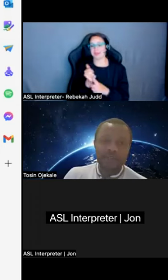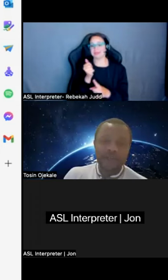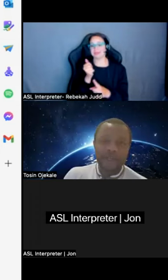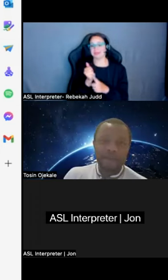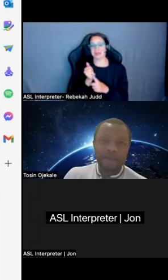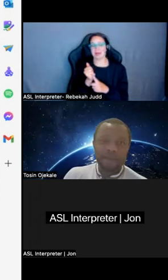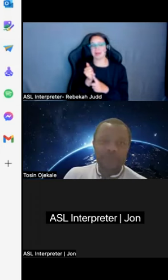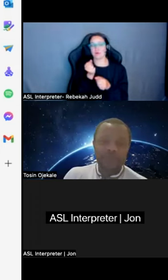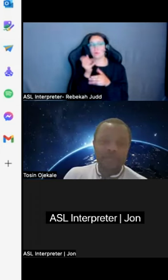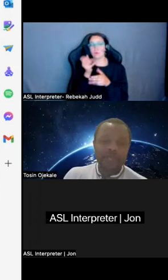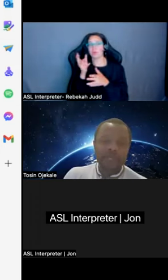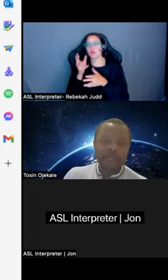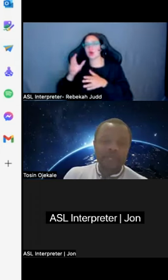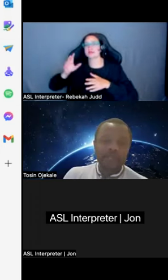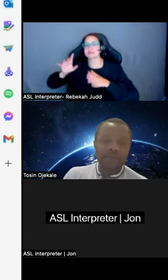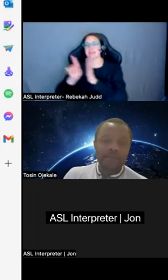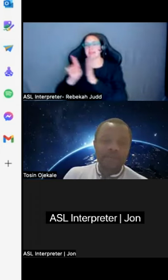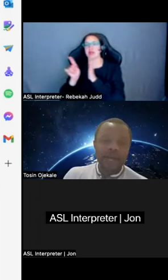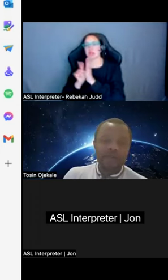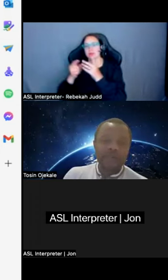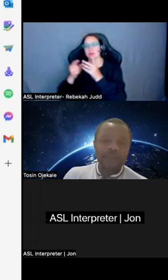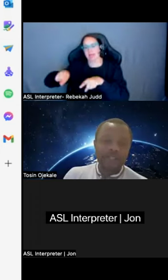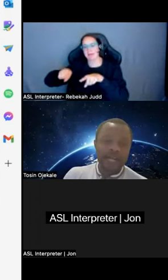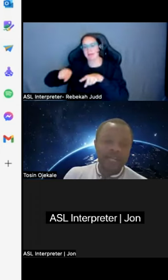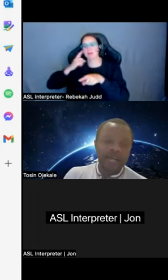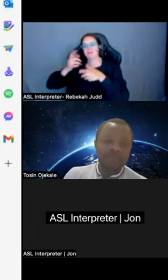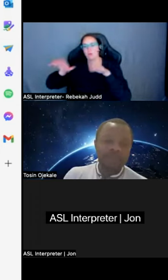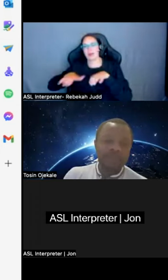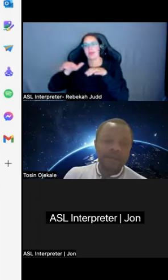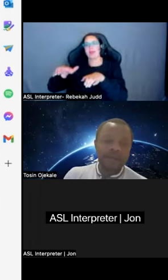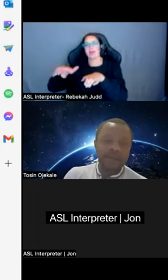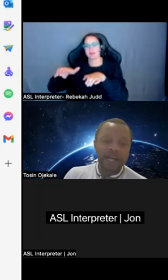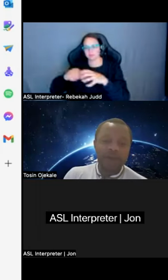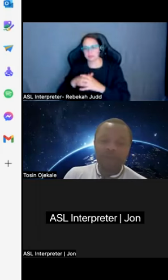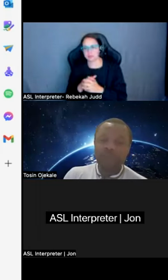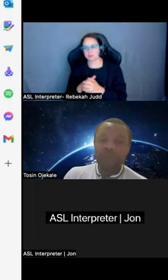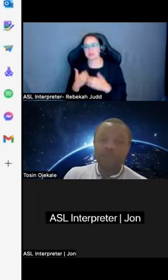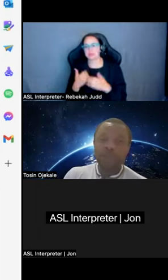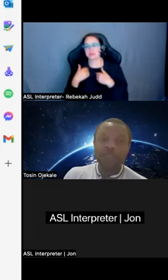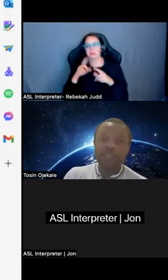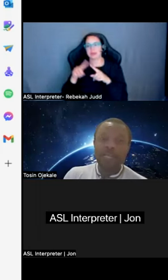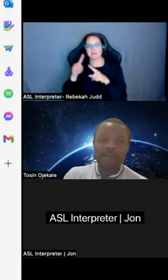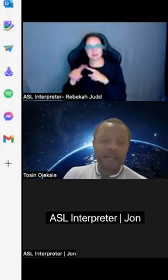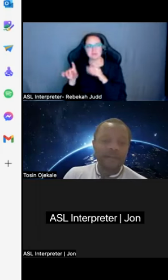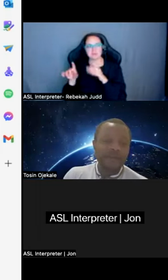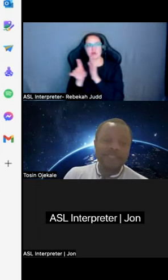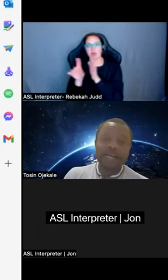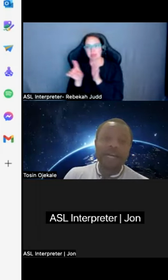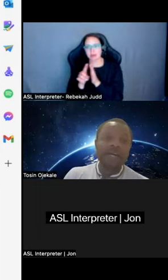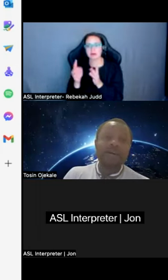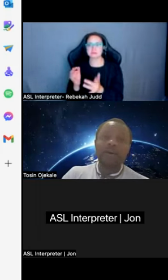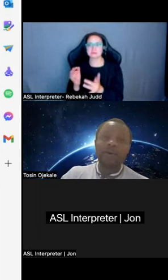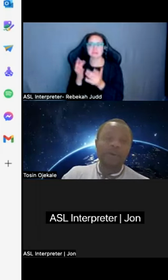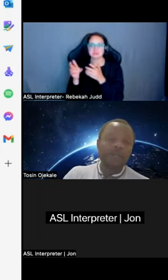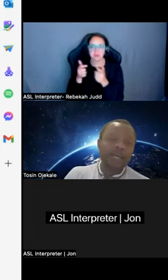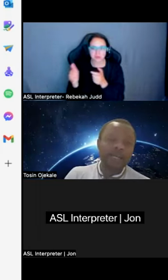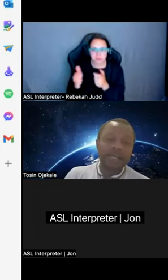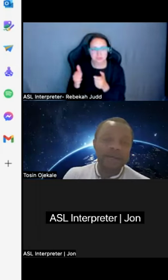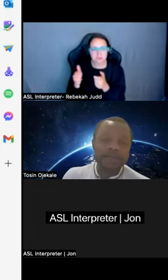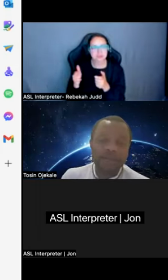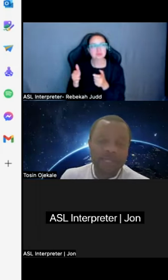actions. Okay, so you have the different alarms, you have the fire control, either the firefighter